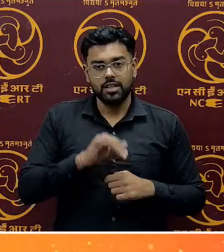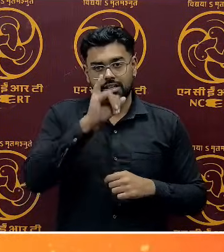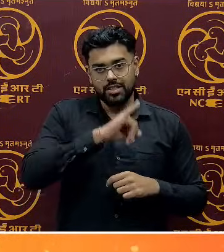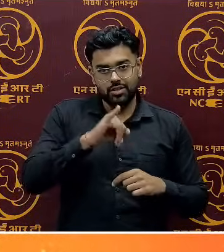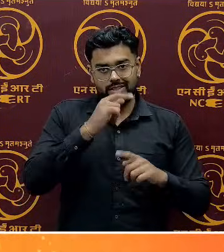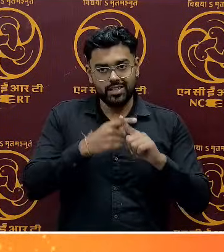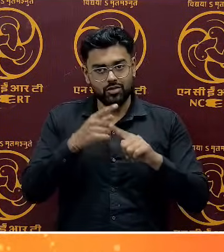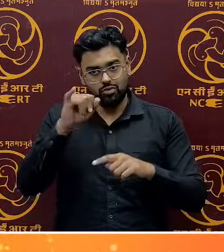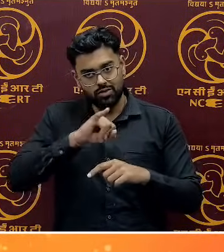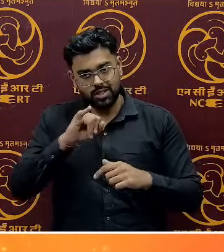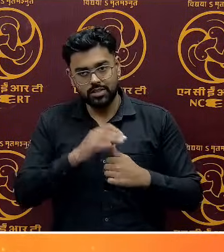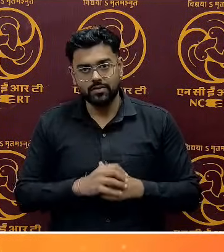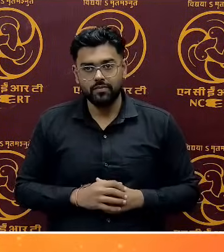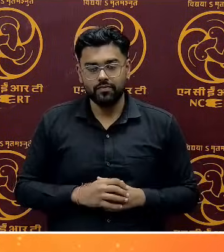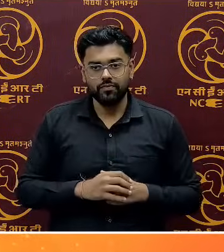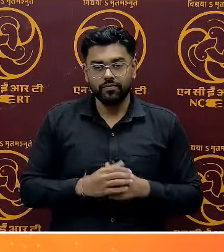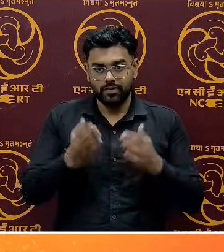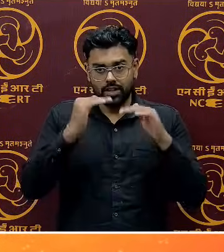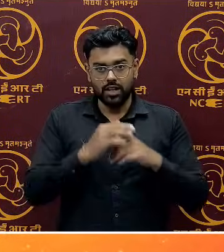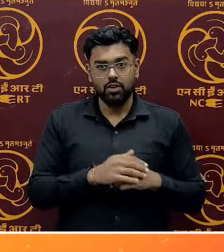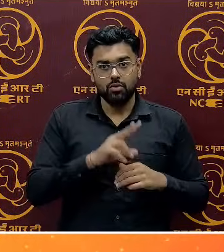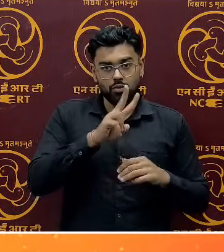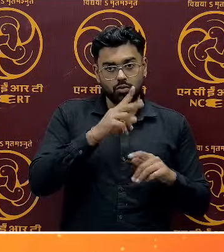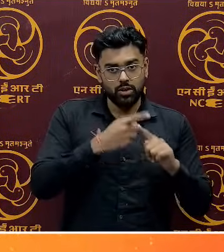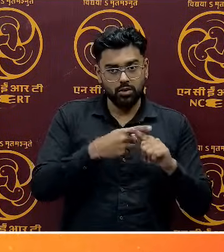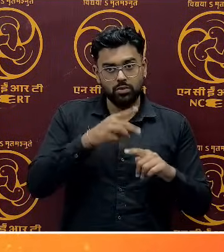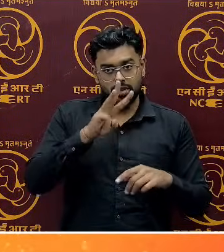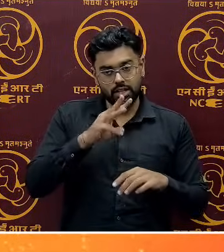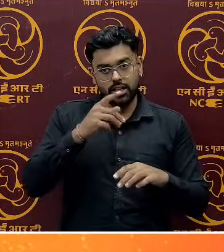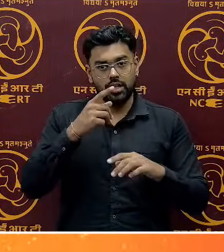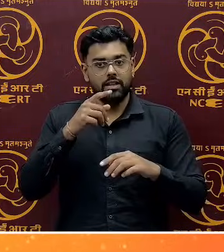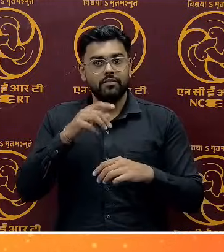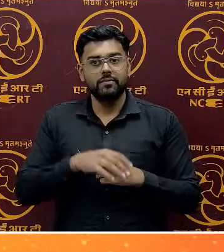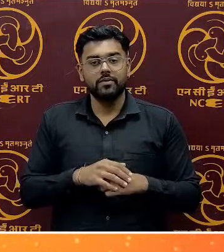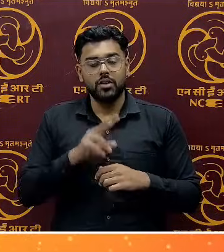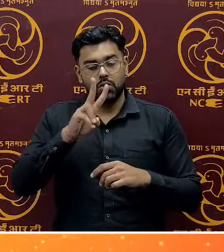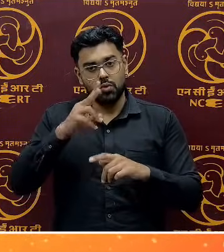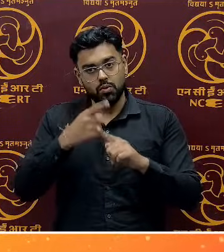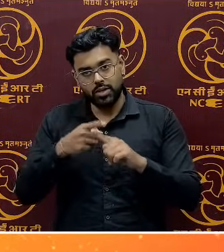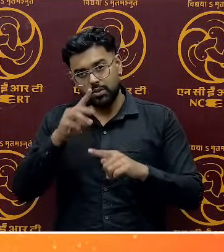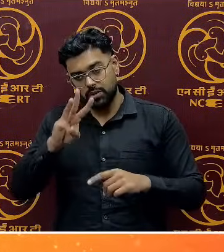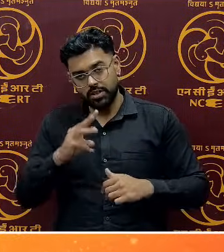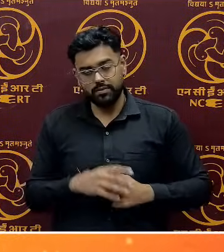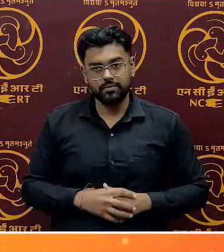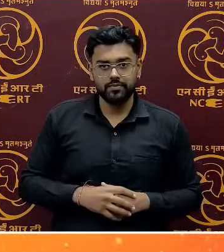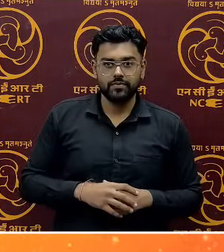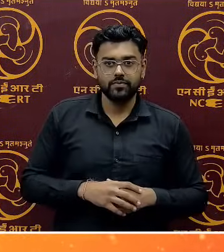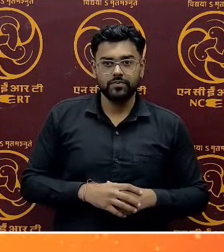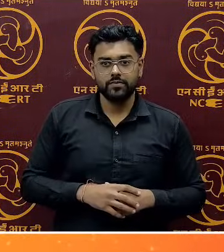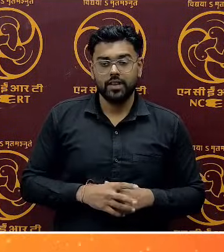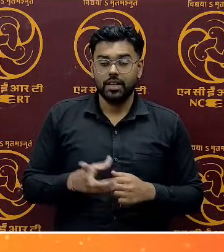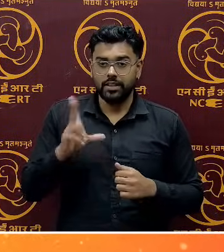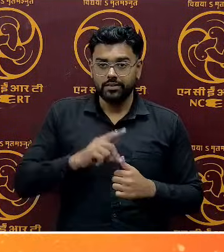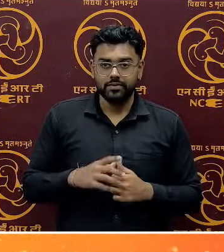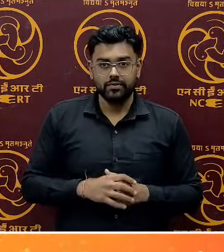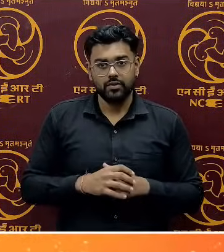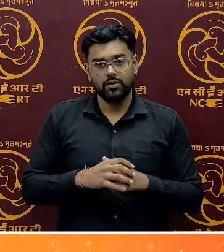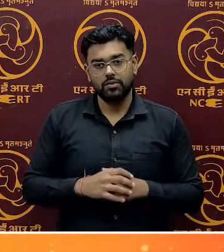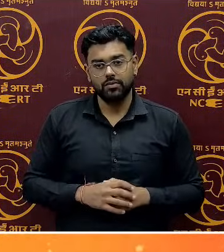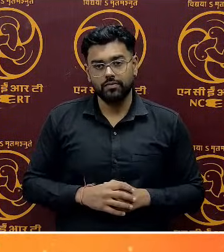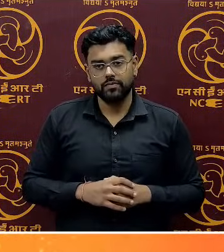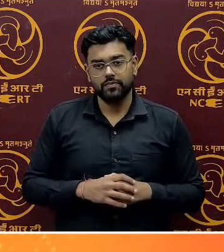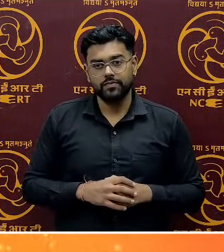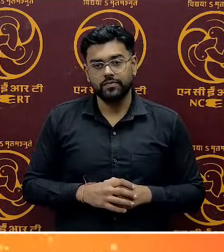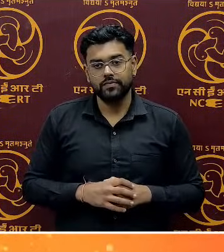6 into 6. Yeah. And then 2 into 3, 2 into Here 3. we have 2 into 3 and again 2 into